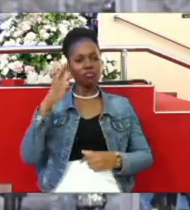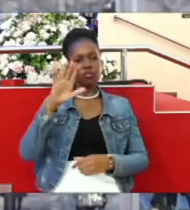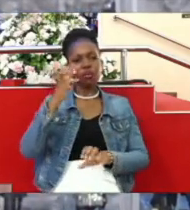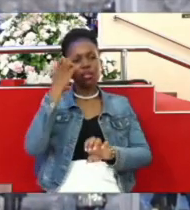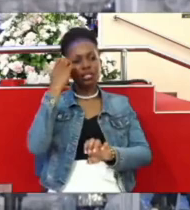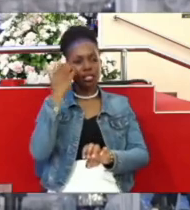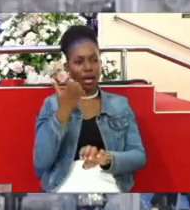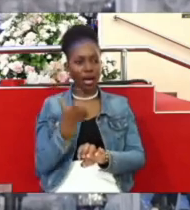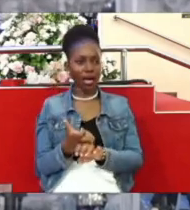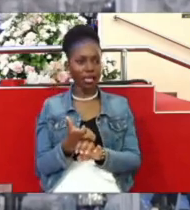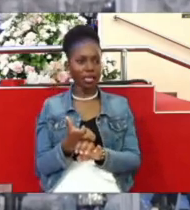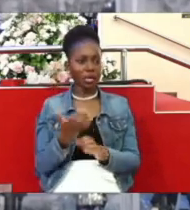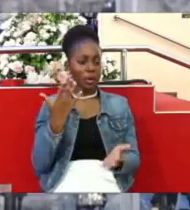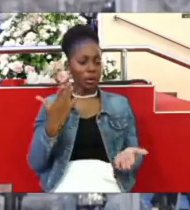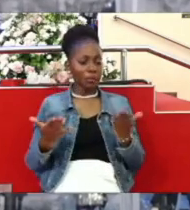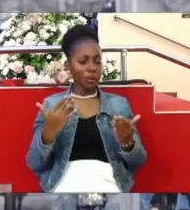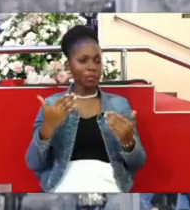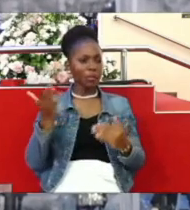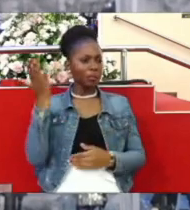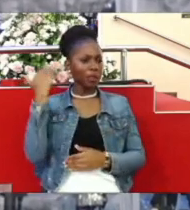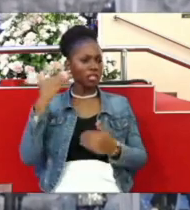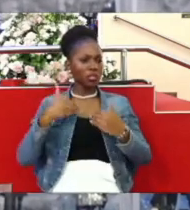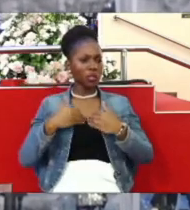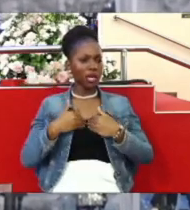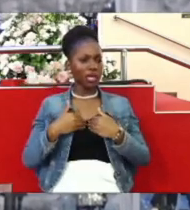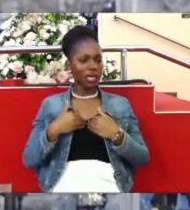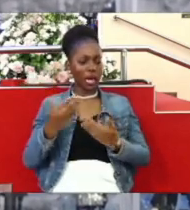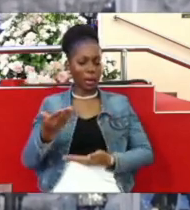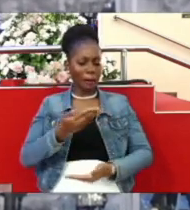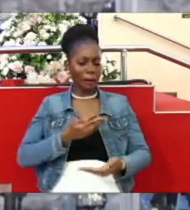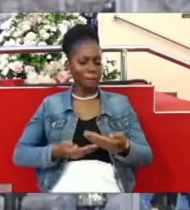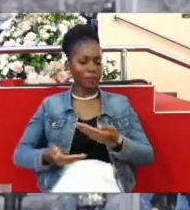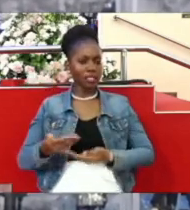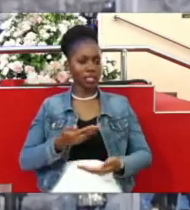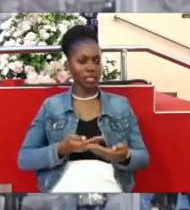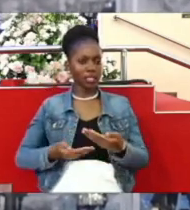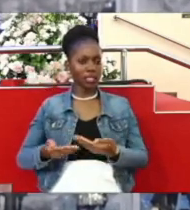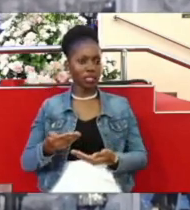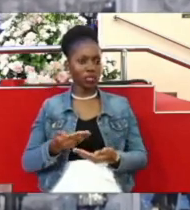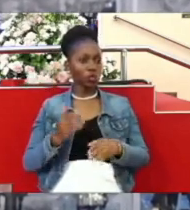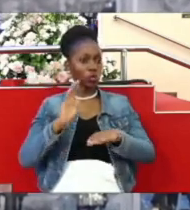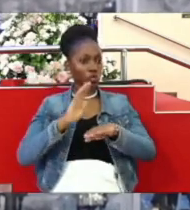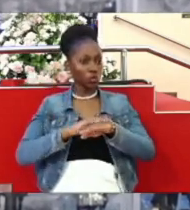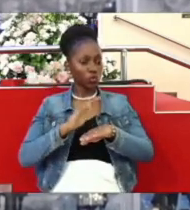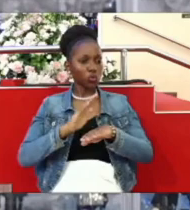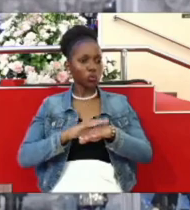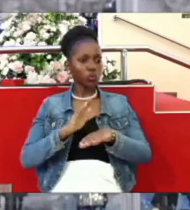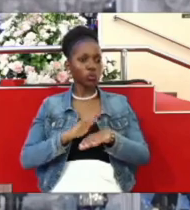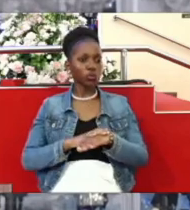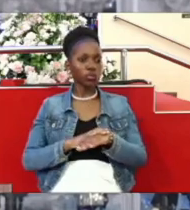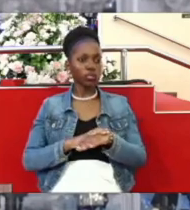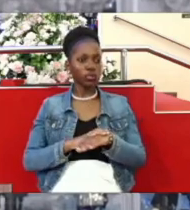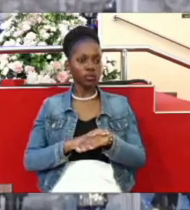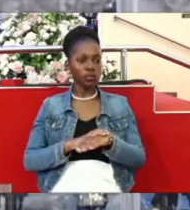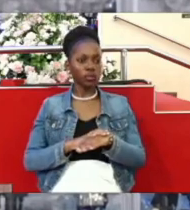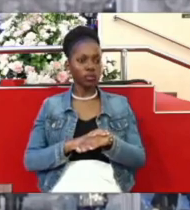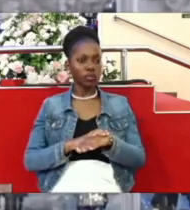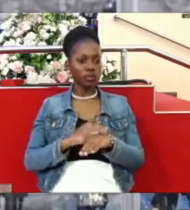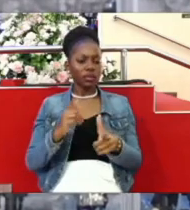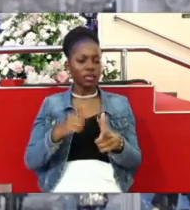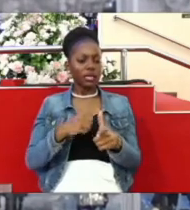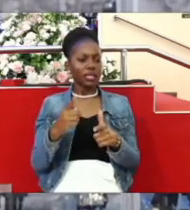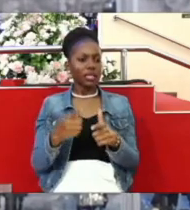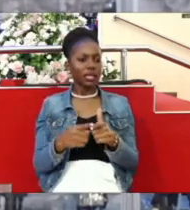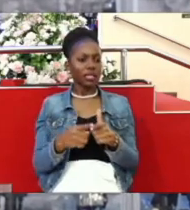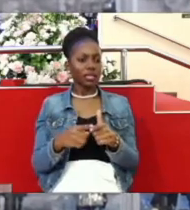Maybe you had a business that was supplying to your needs. And all of a sudden that